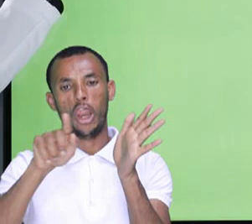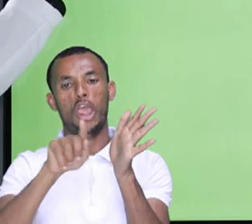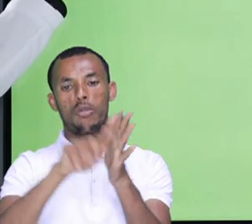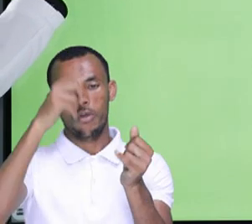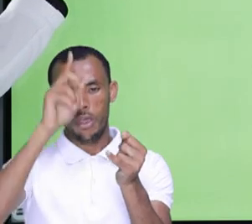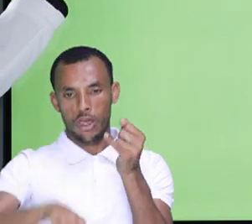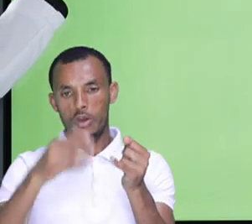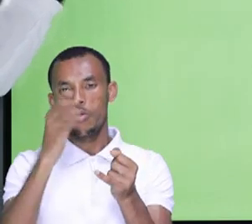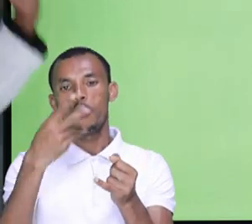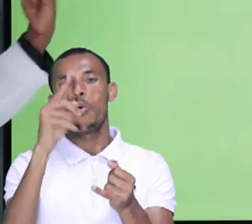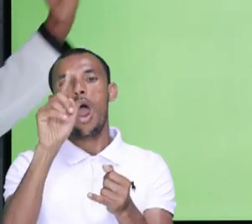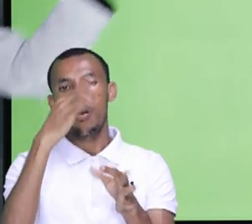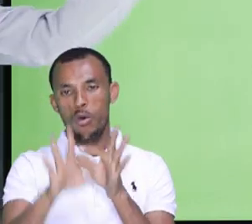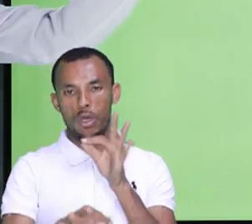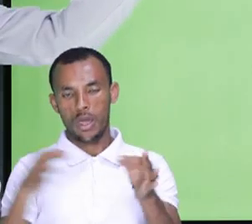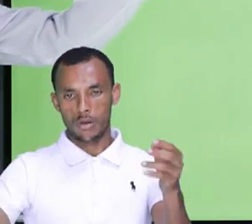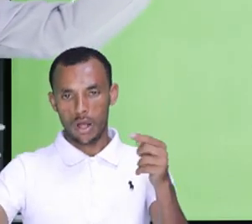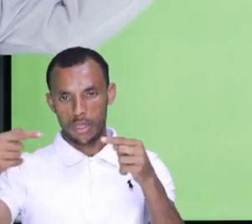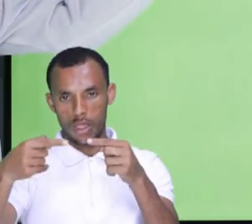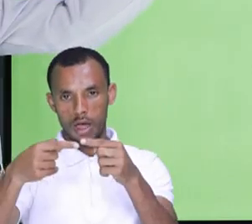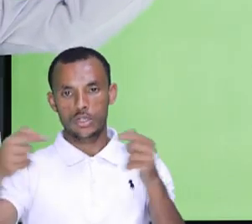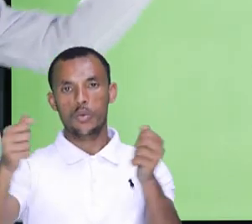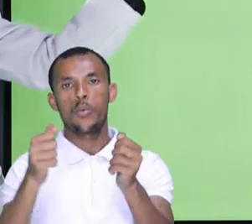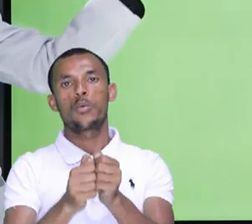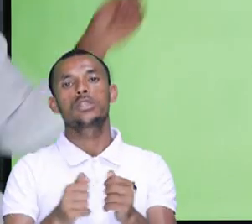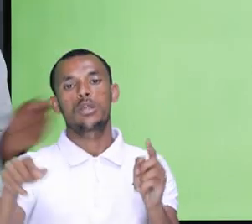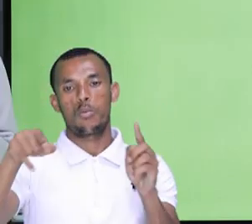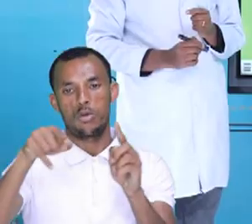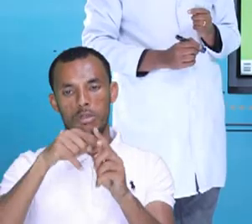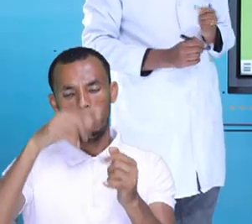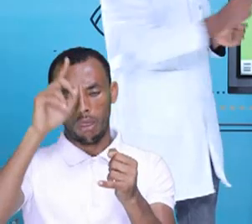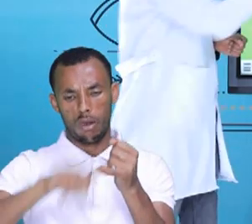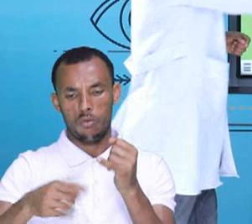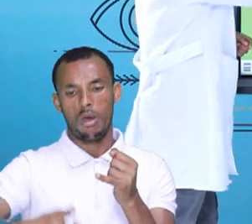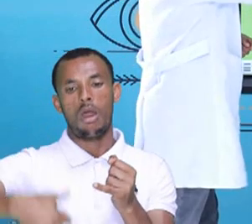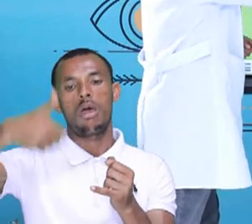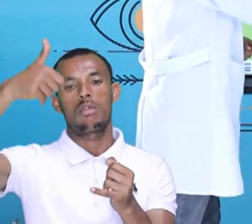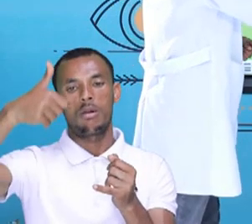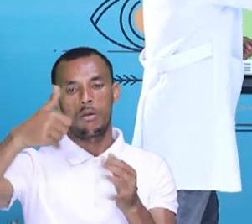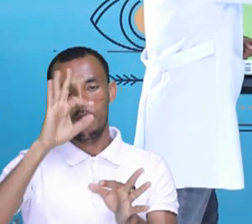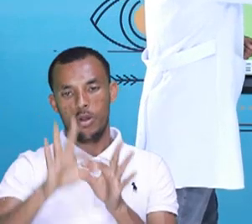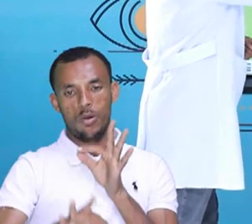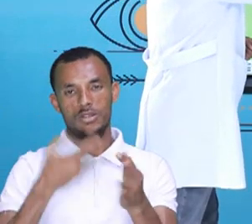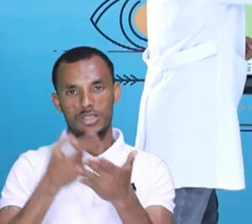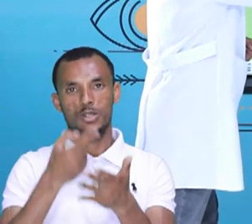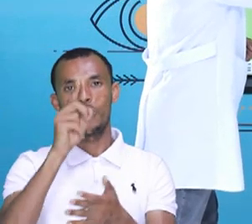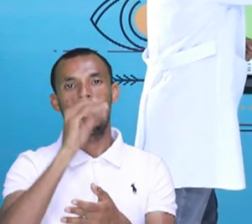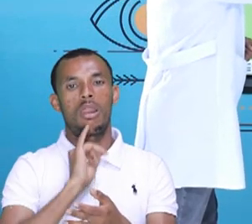of one molecule attached to the partially positive end of another molecule. Therefore, this one is